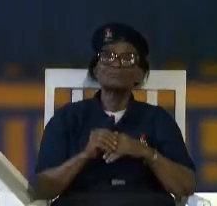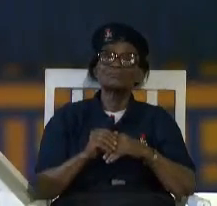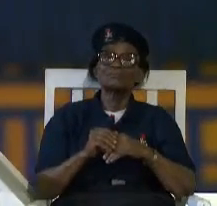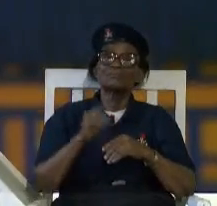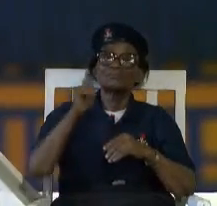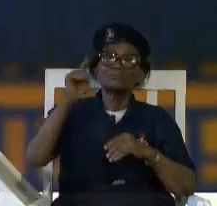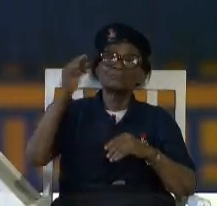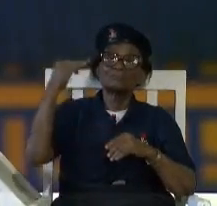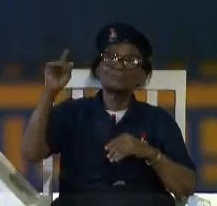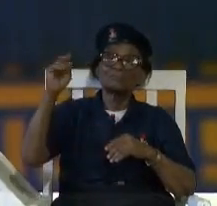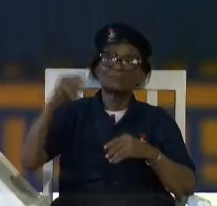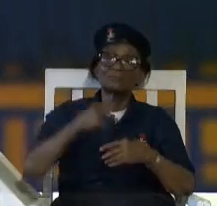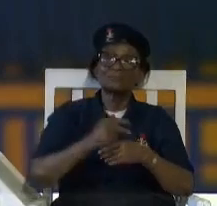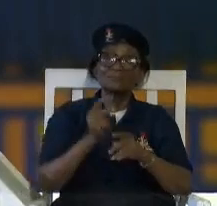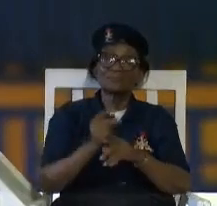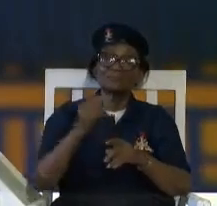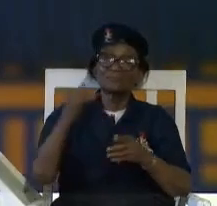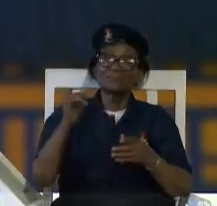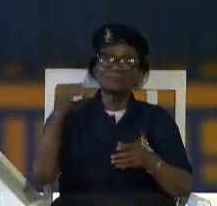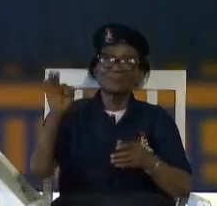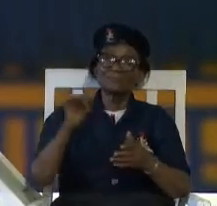One of the products of that meeting